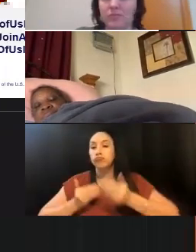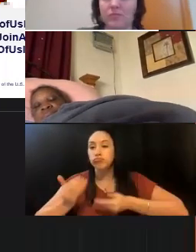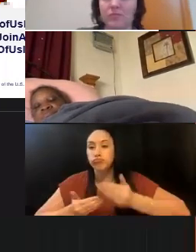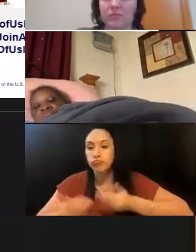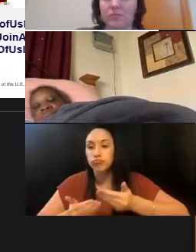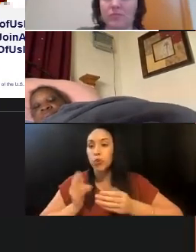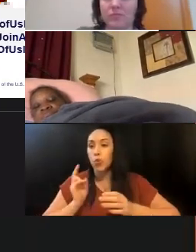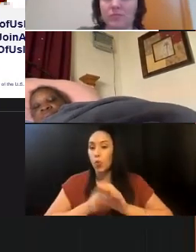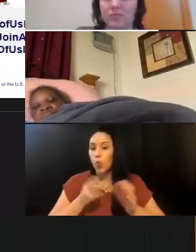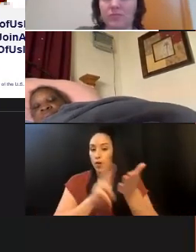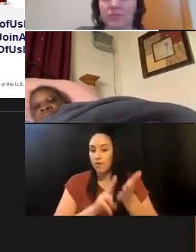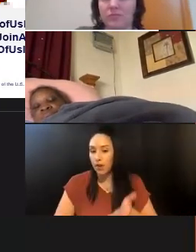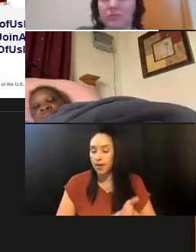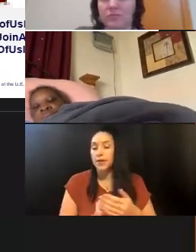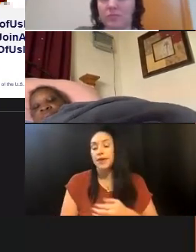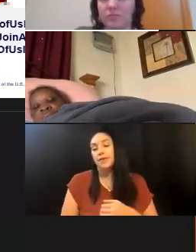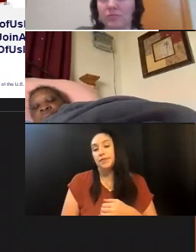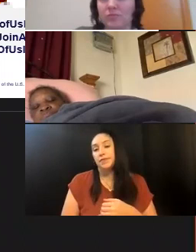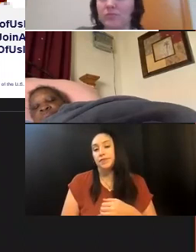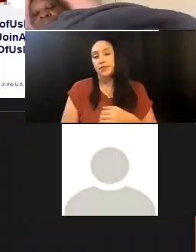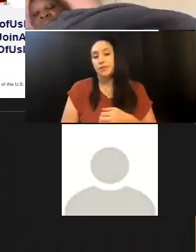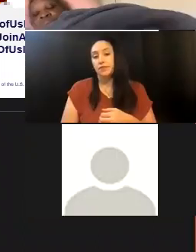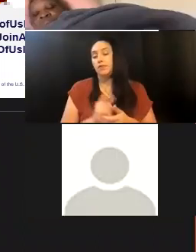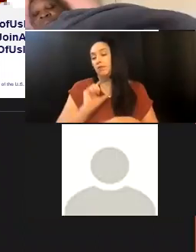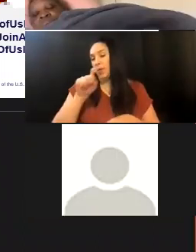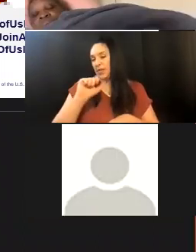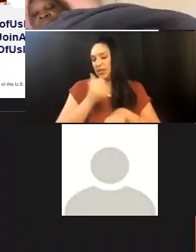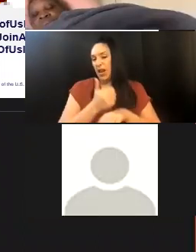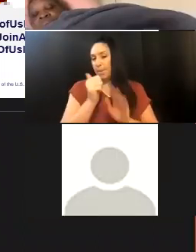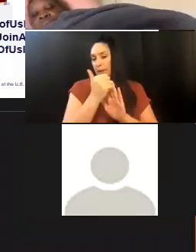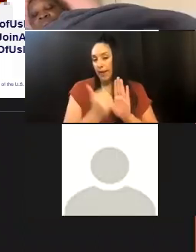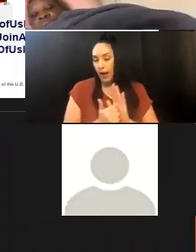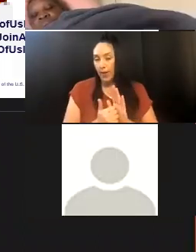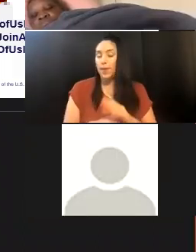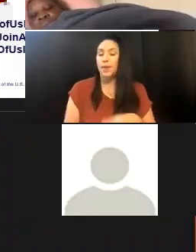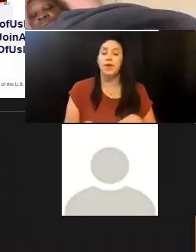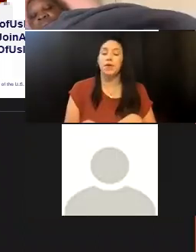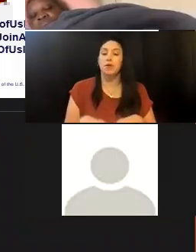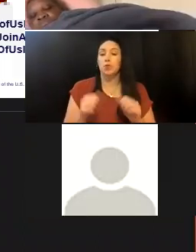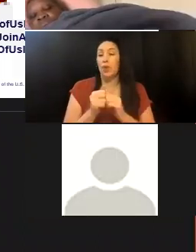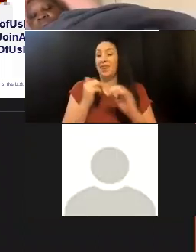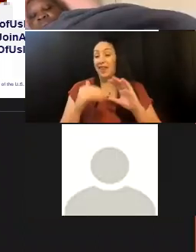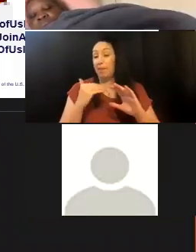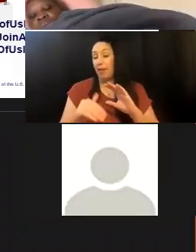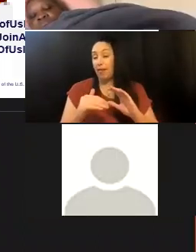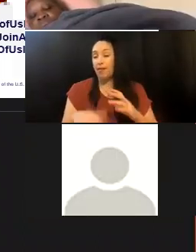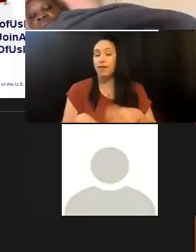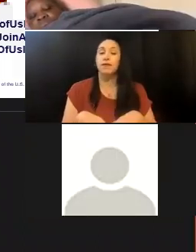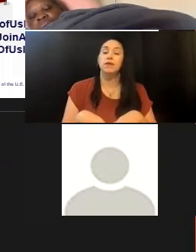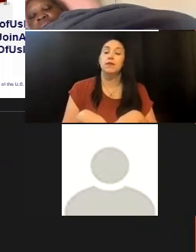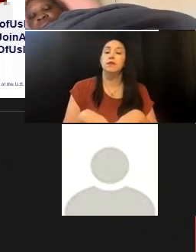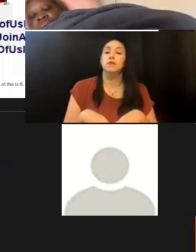process. And specifically, they would initially have to set up an account and with an email address, and then they